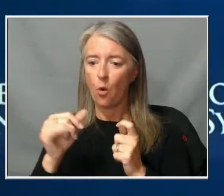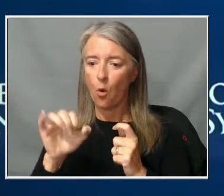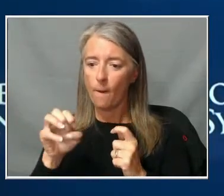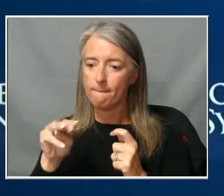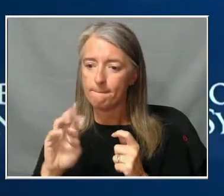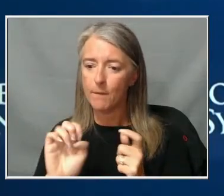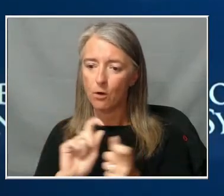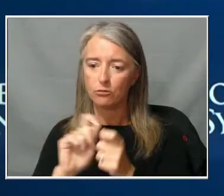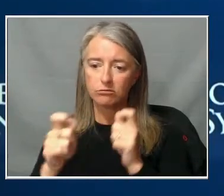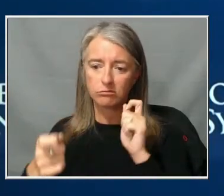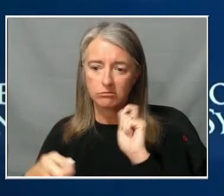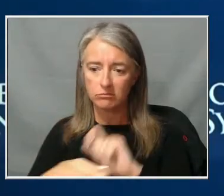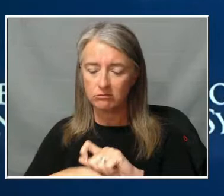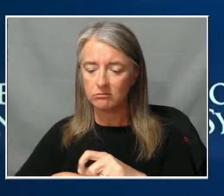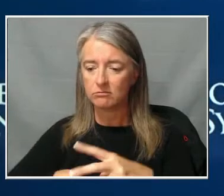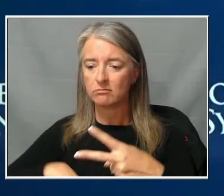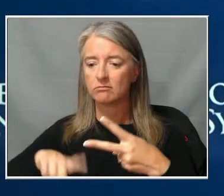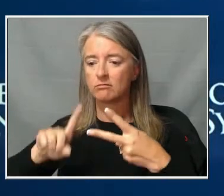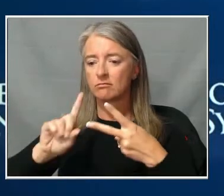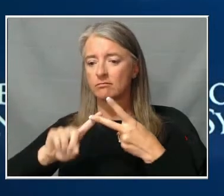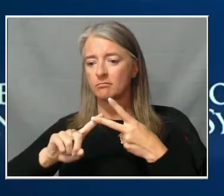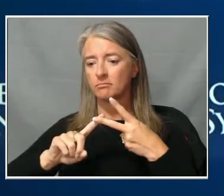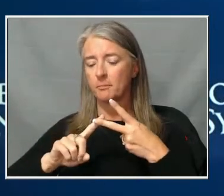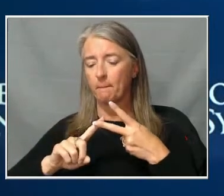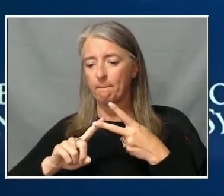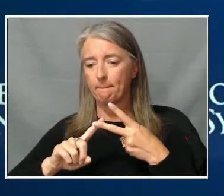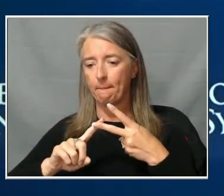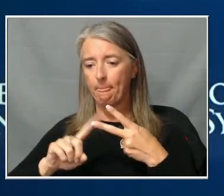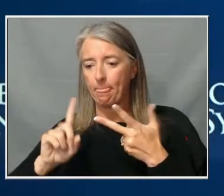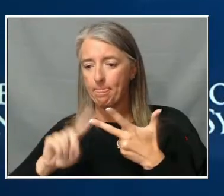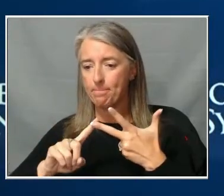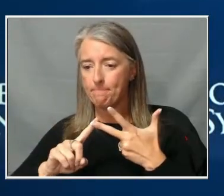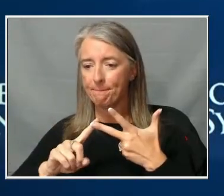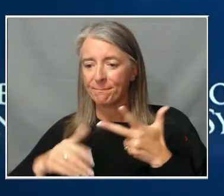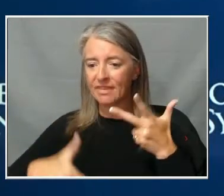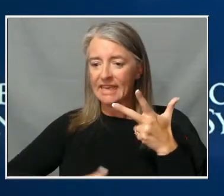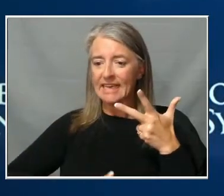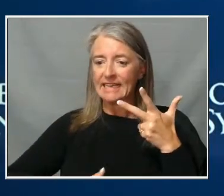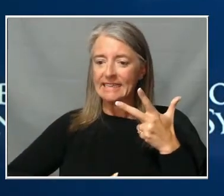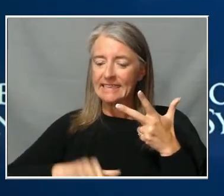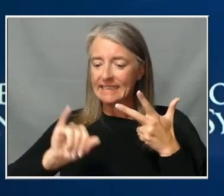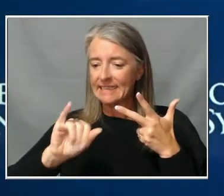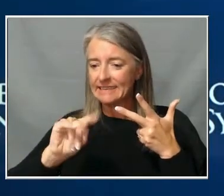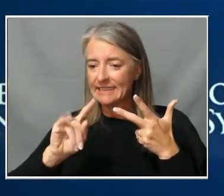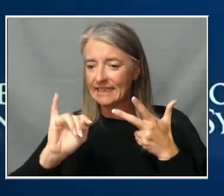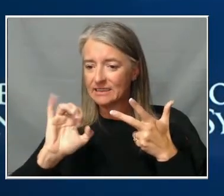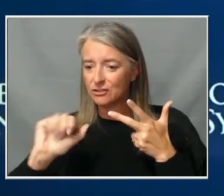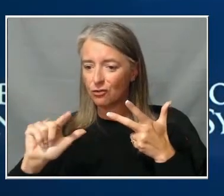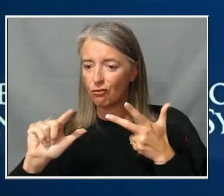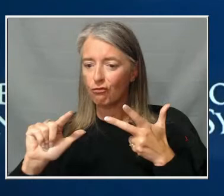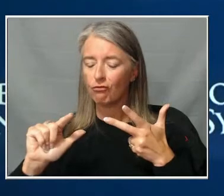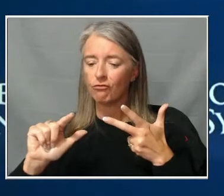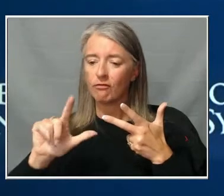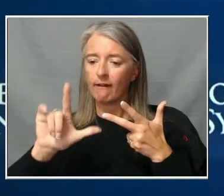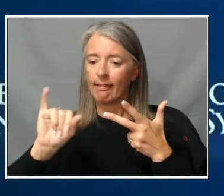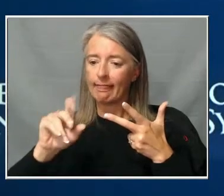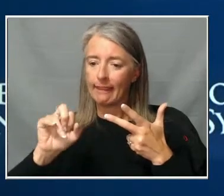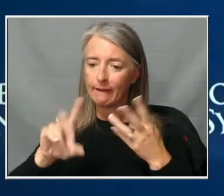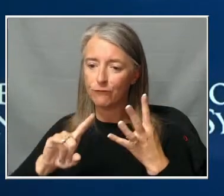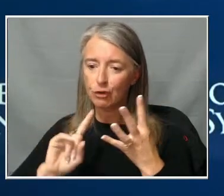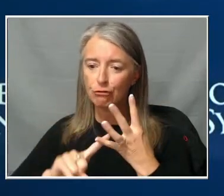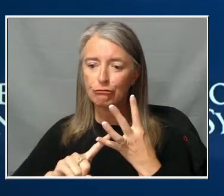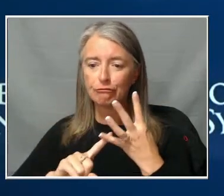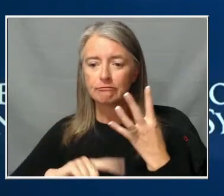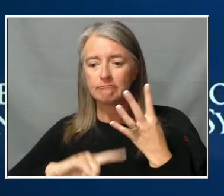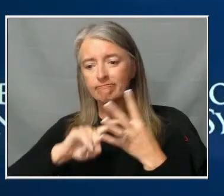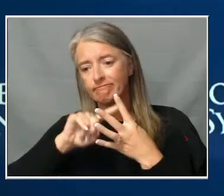fat production, and it alters the intestinal cells that make triglycerides. It alters the liver's ability to dispose